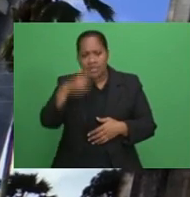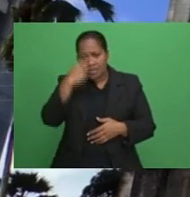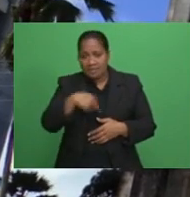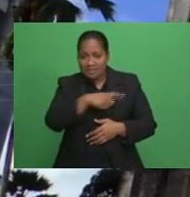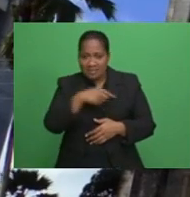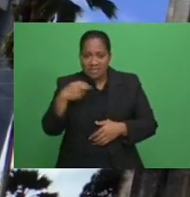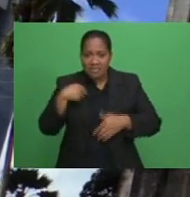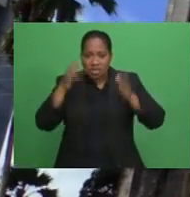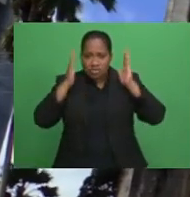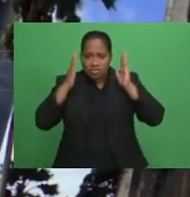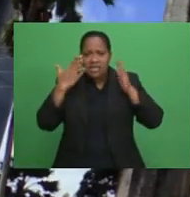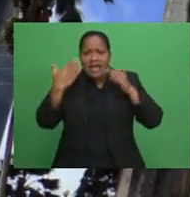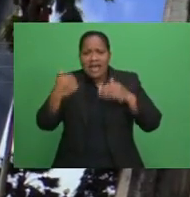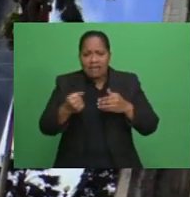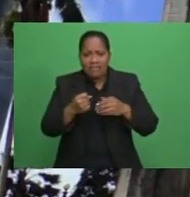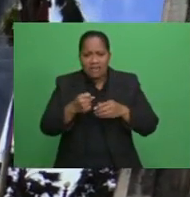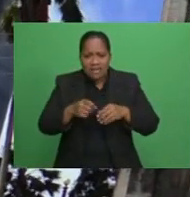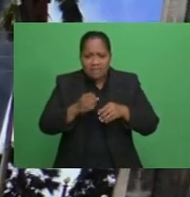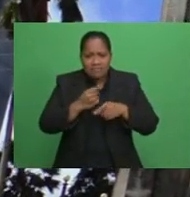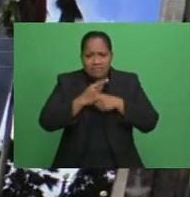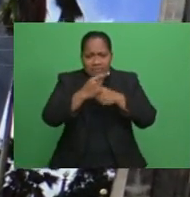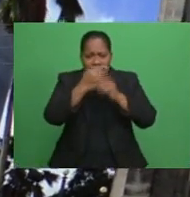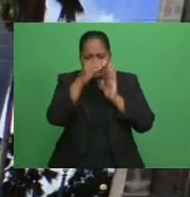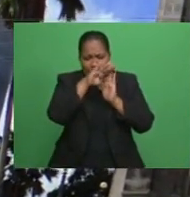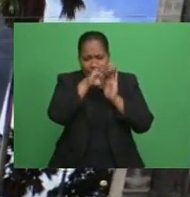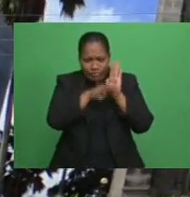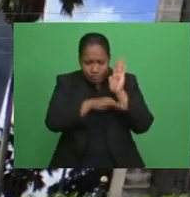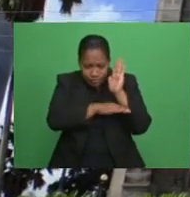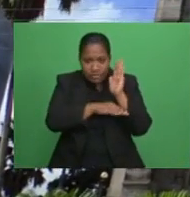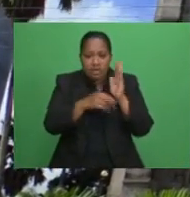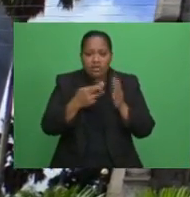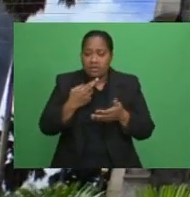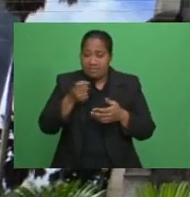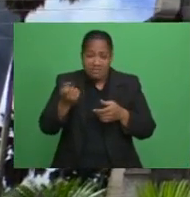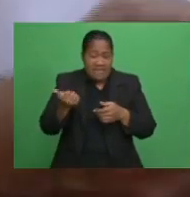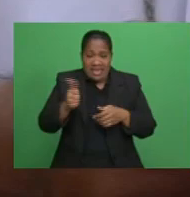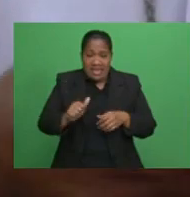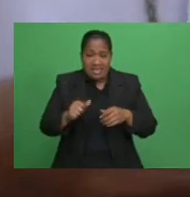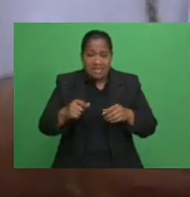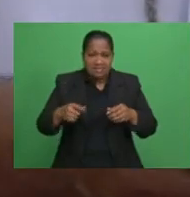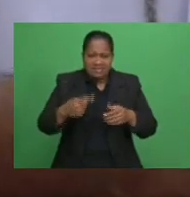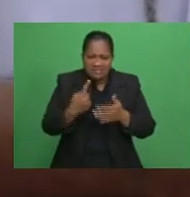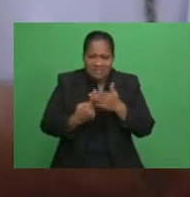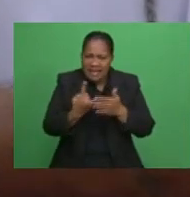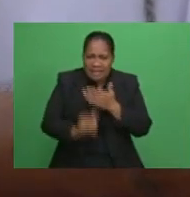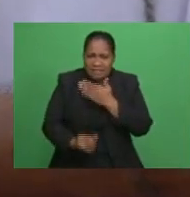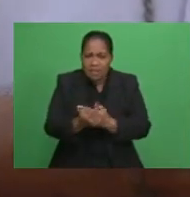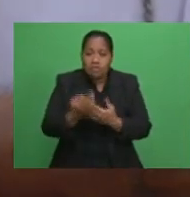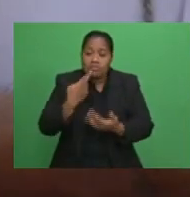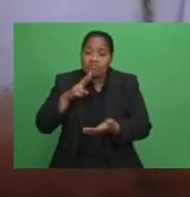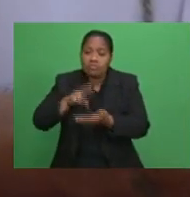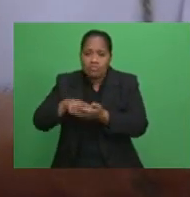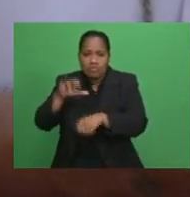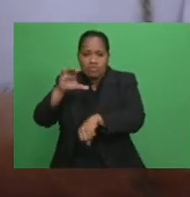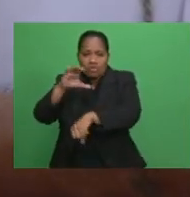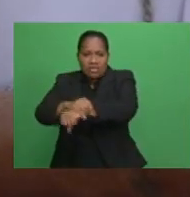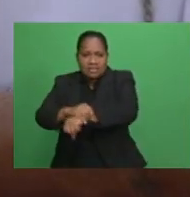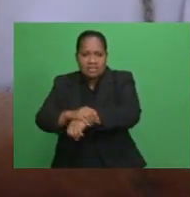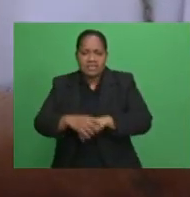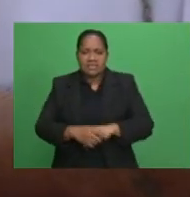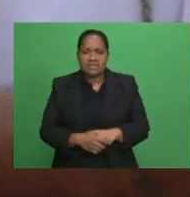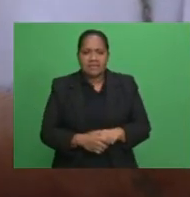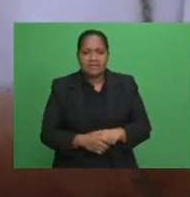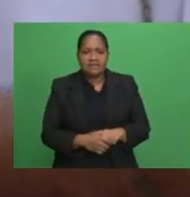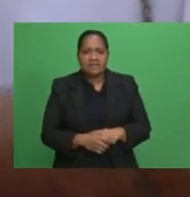guideline requiring all such incidents to be reported to police, and if any allegation is deemed credible, then the accused is barred from